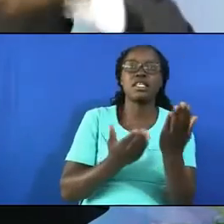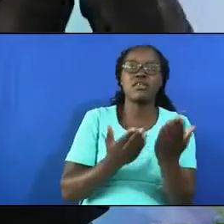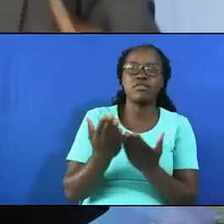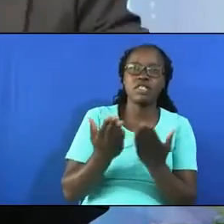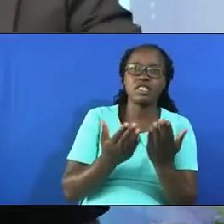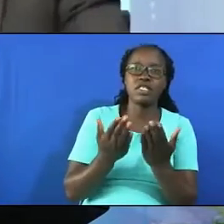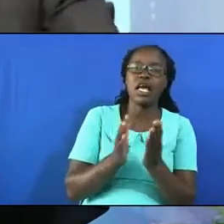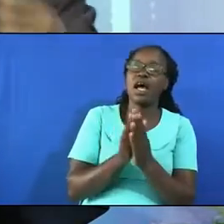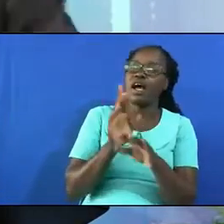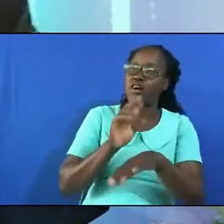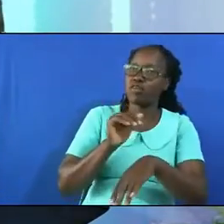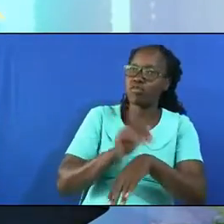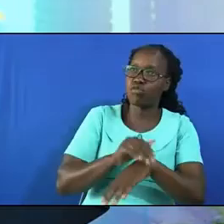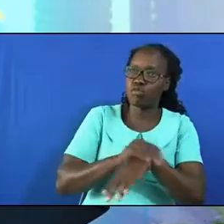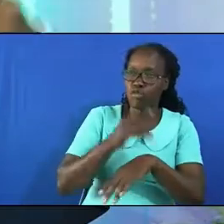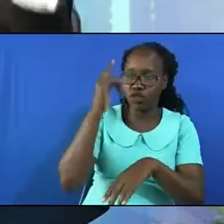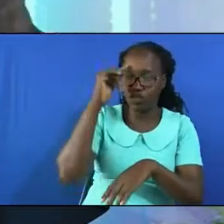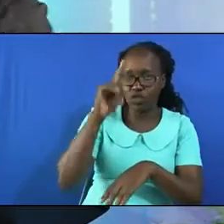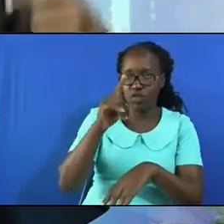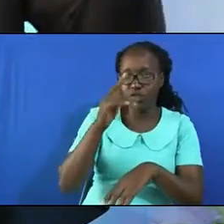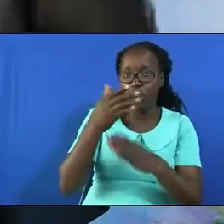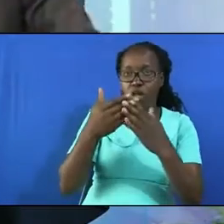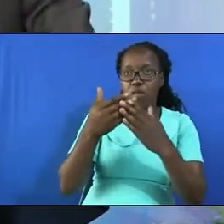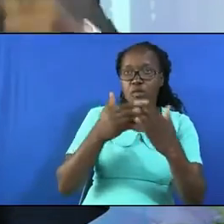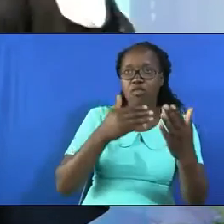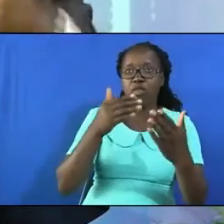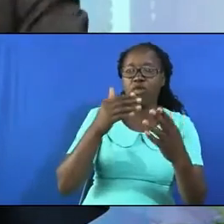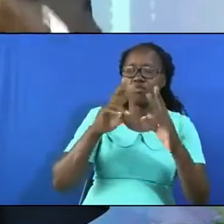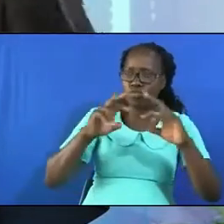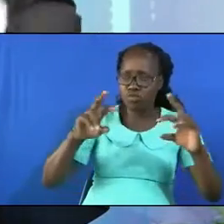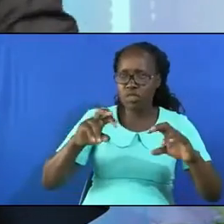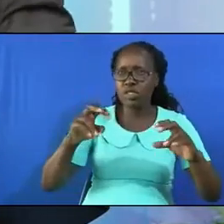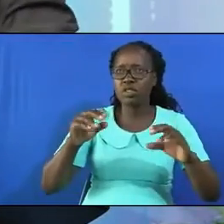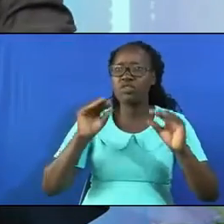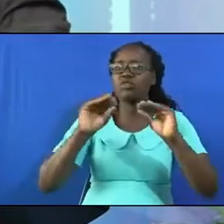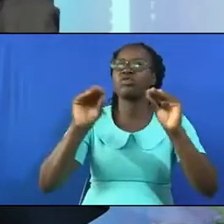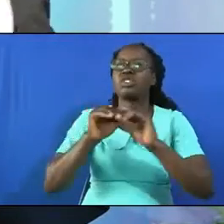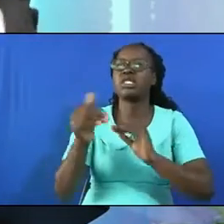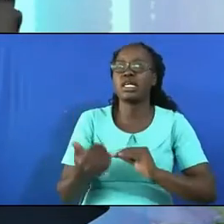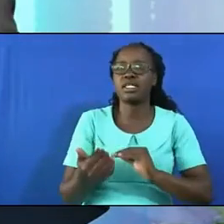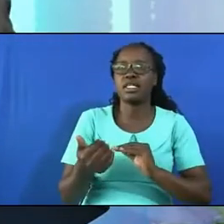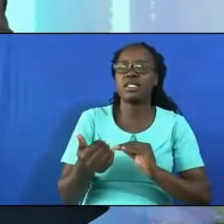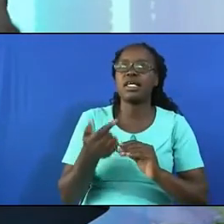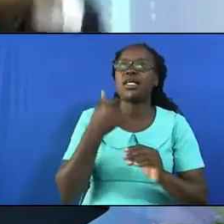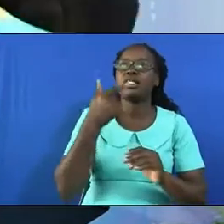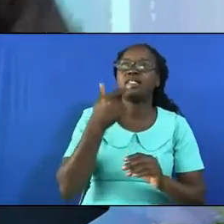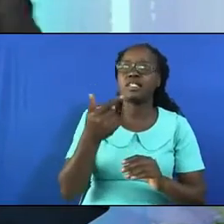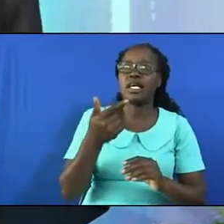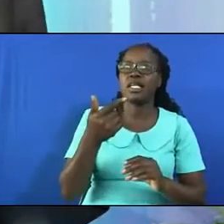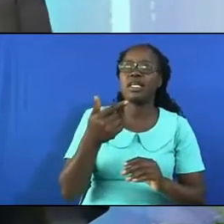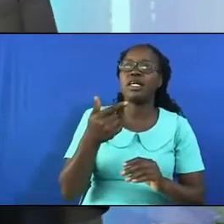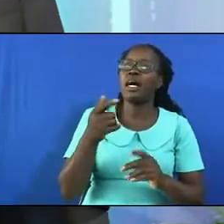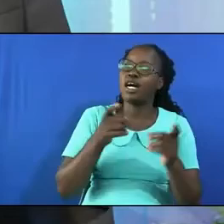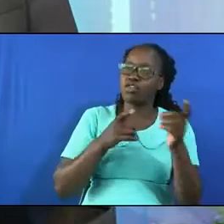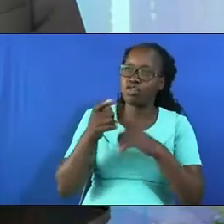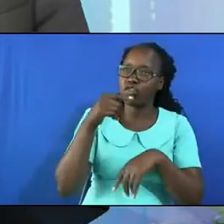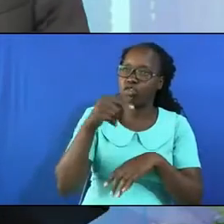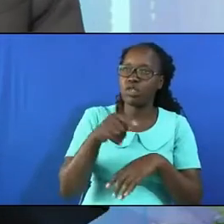services are good for you. Before you seek to teach others, tell